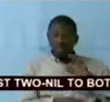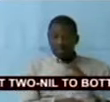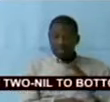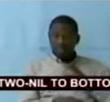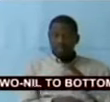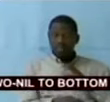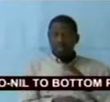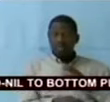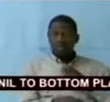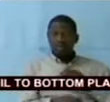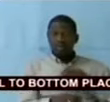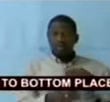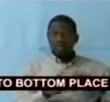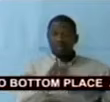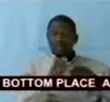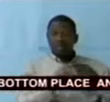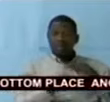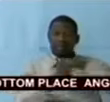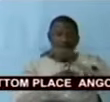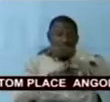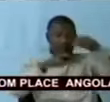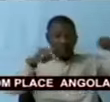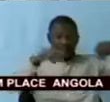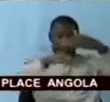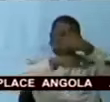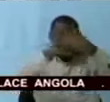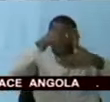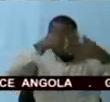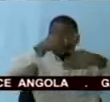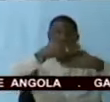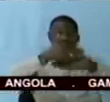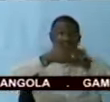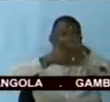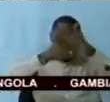The property is fully fenced with a gate.